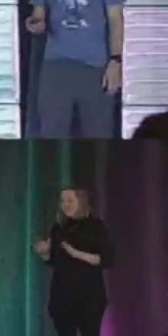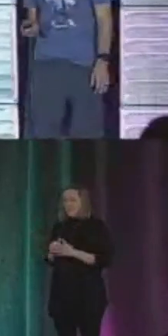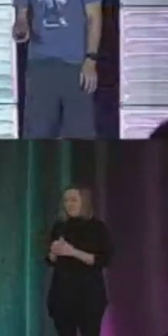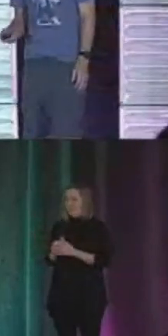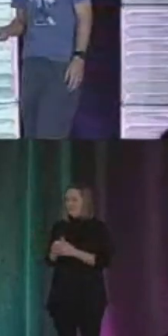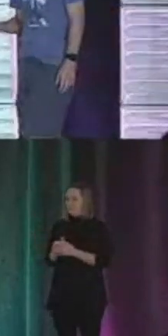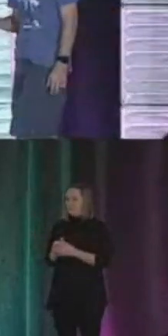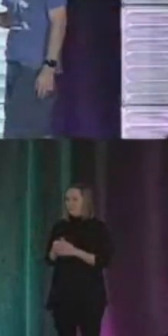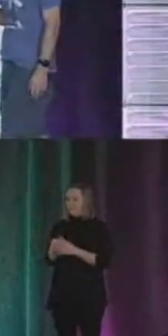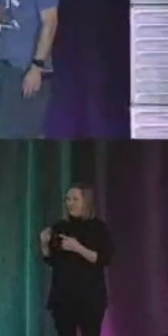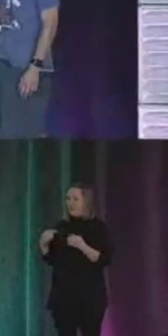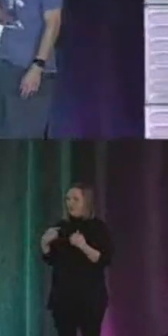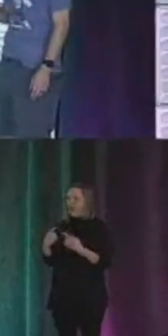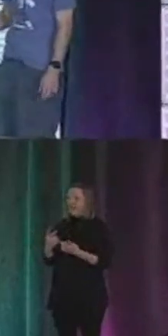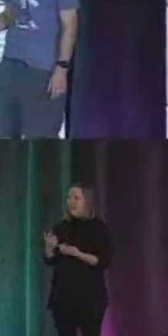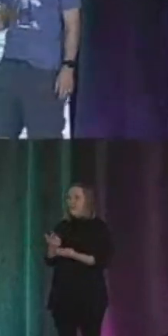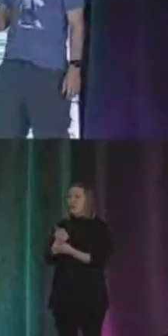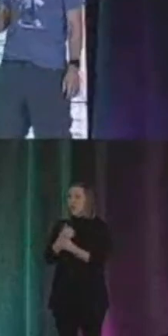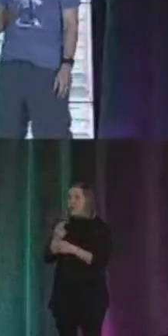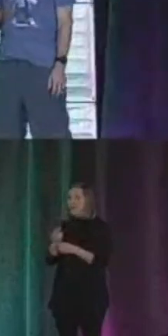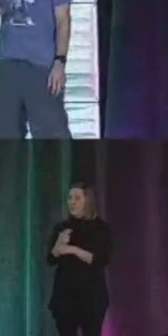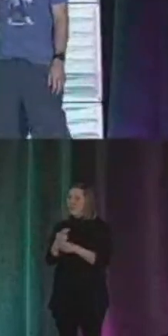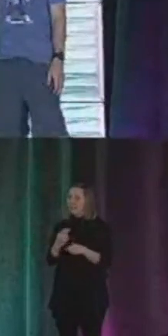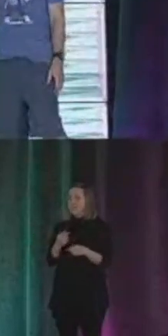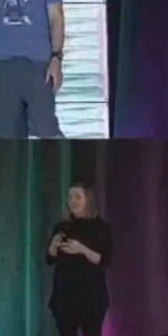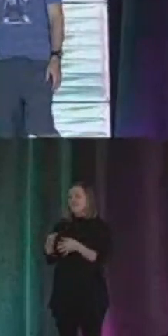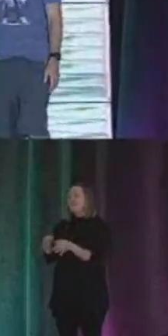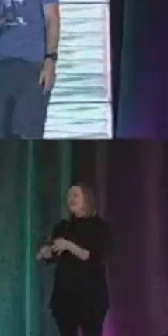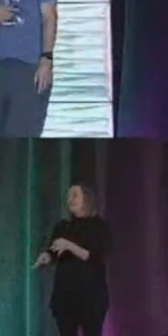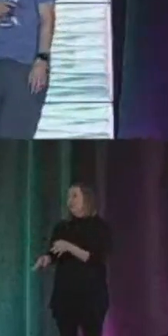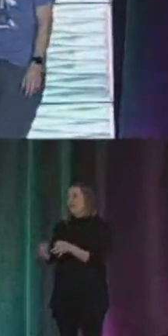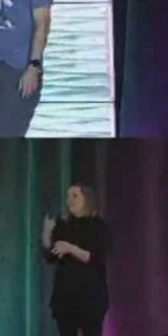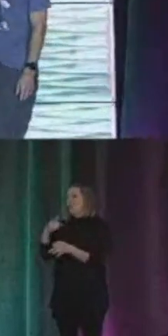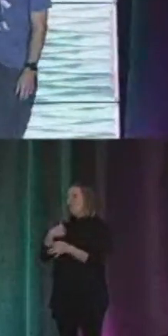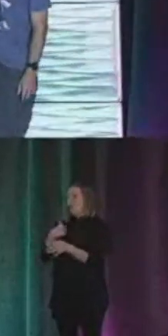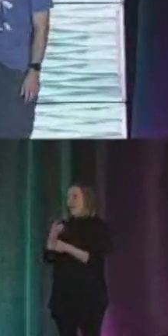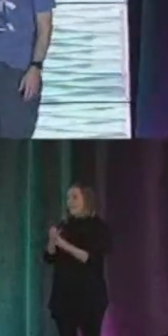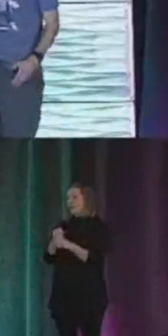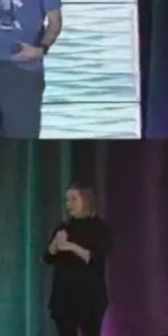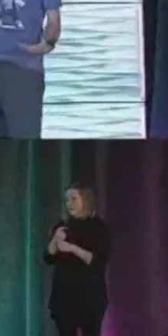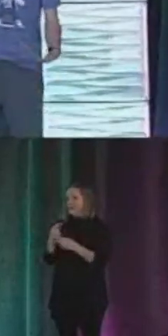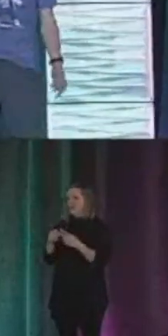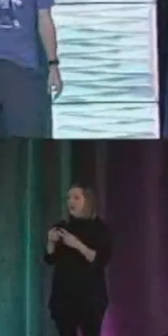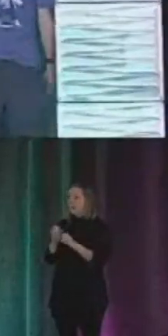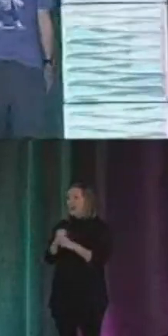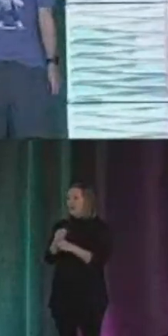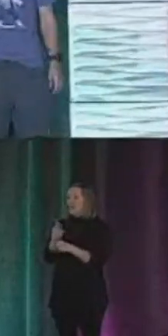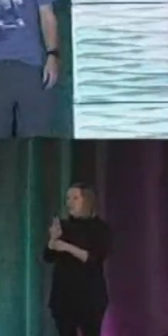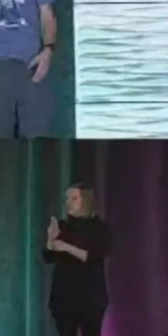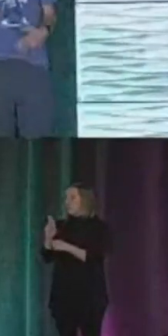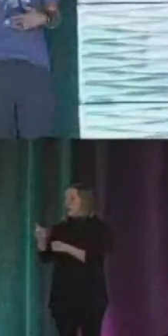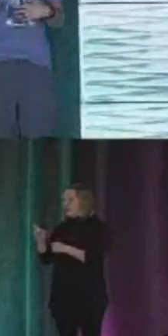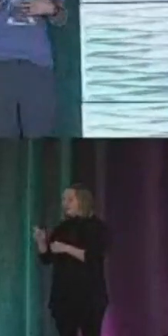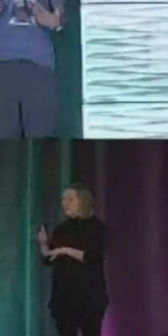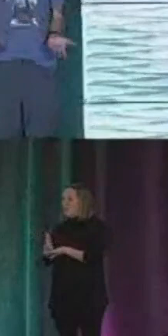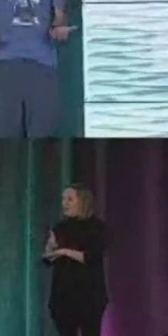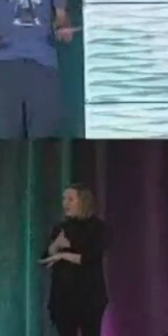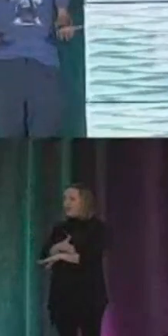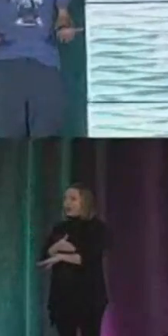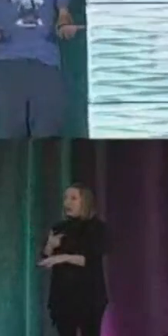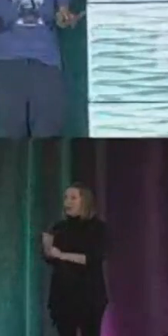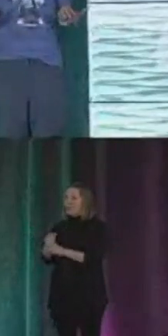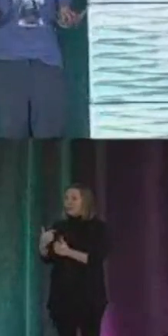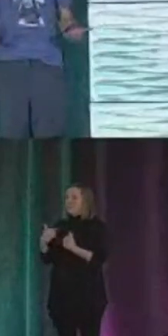have loved working in this architecture. It's drastically simplified the things that I'm building and made my UX way better and made